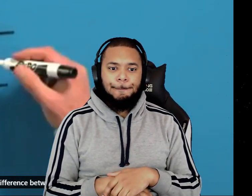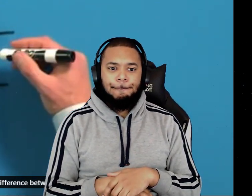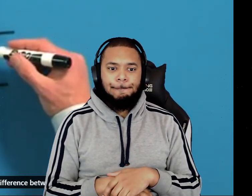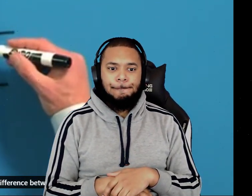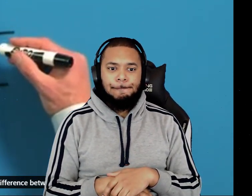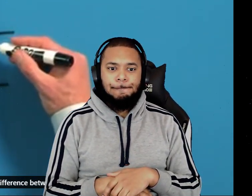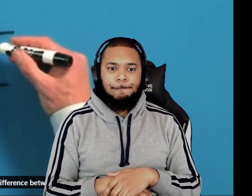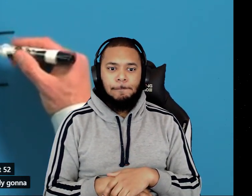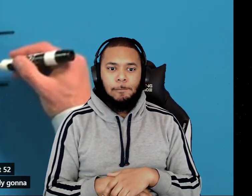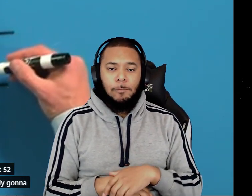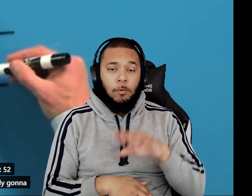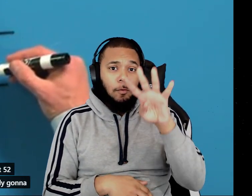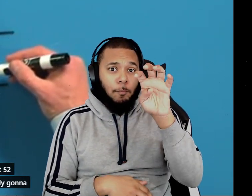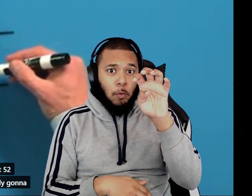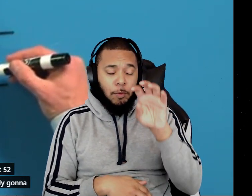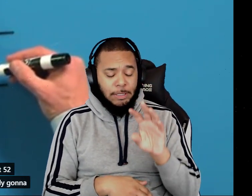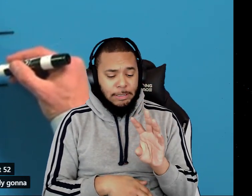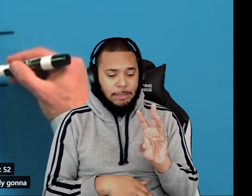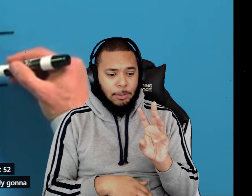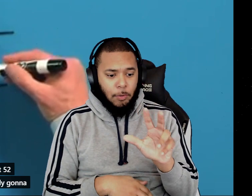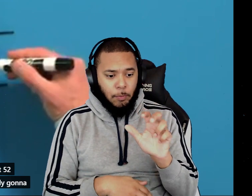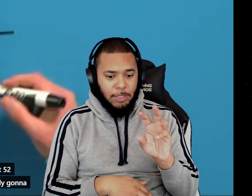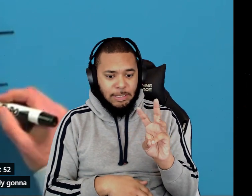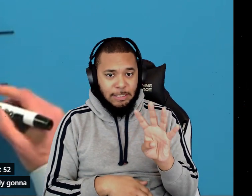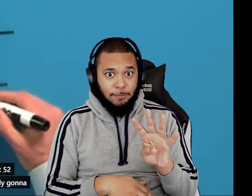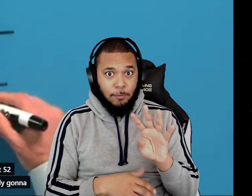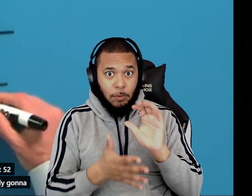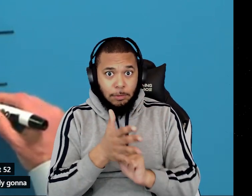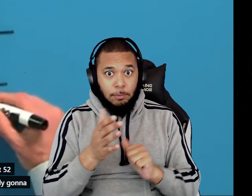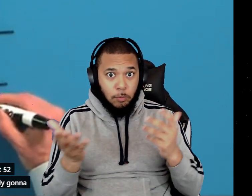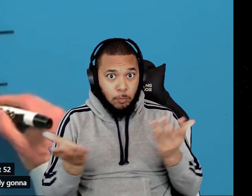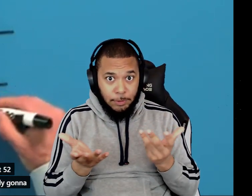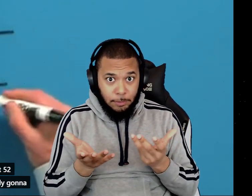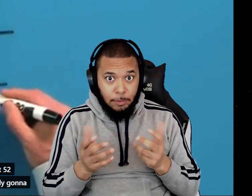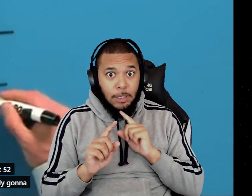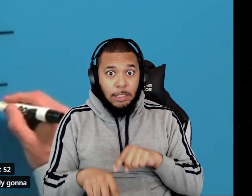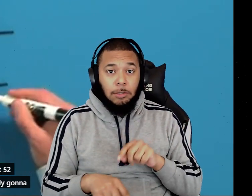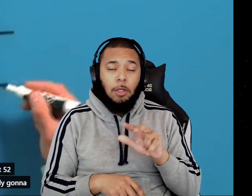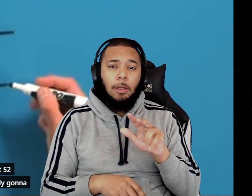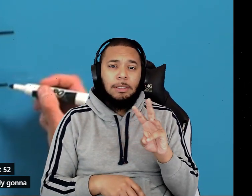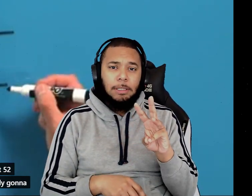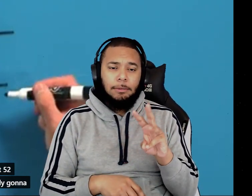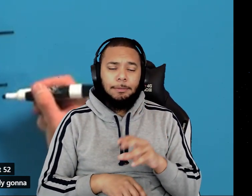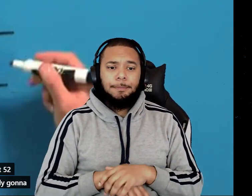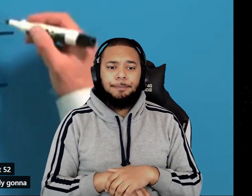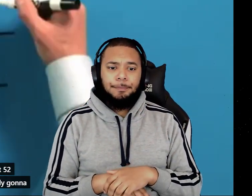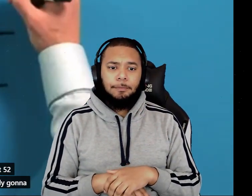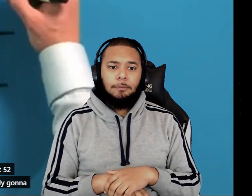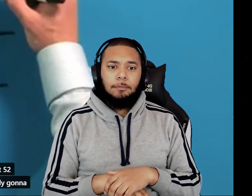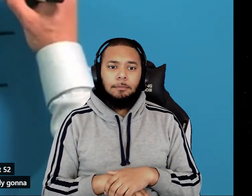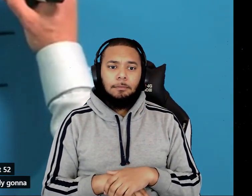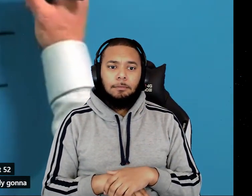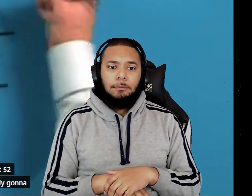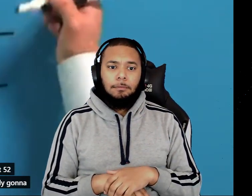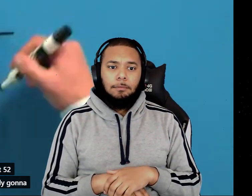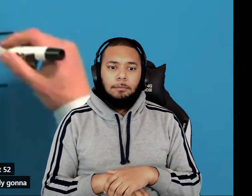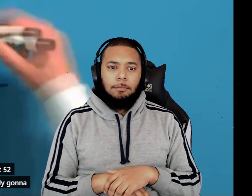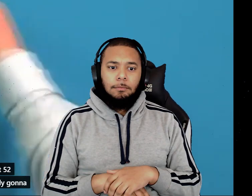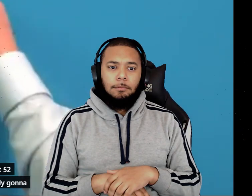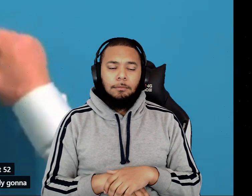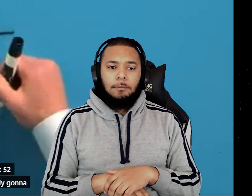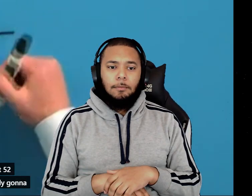All right, so the difference between 464 is 36. And we see